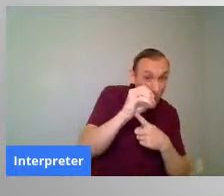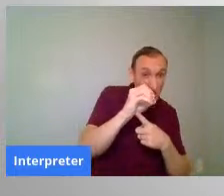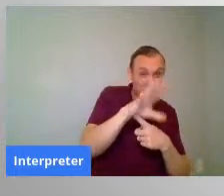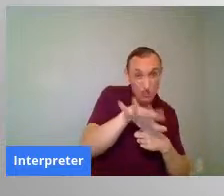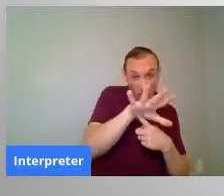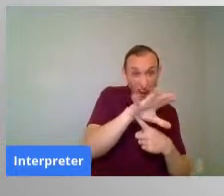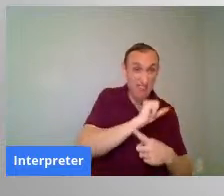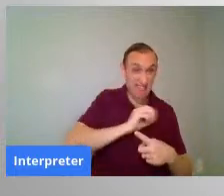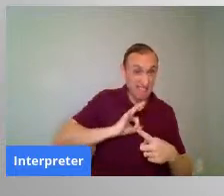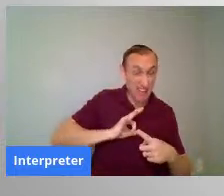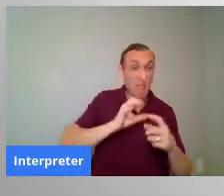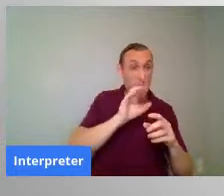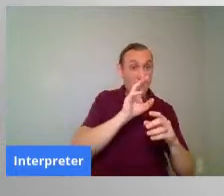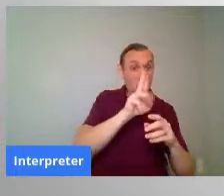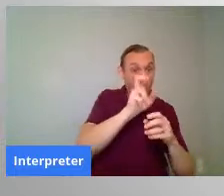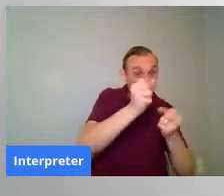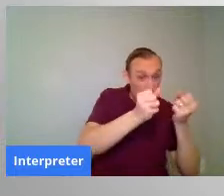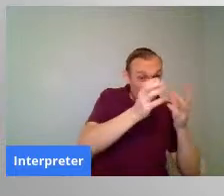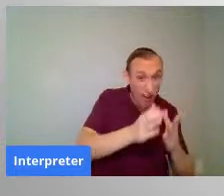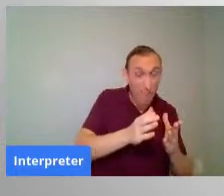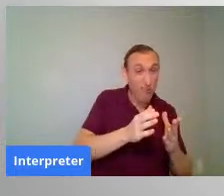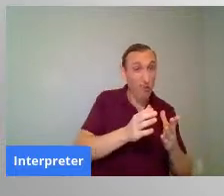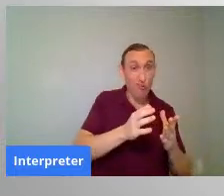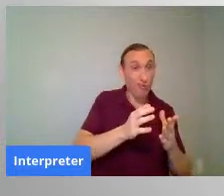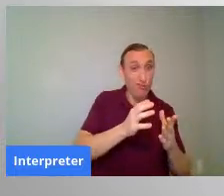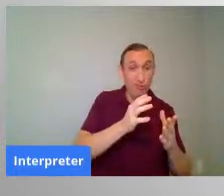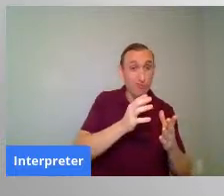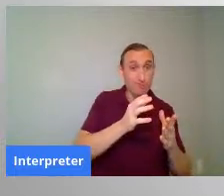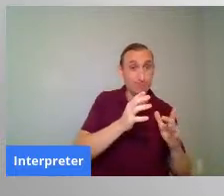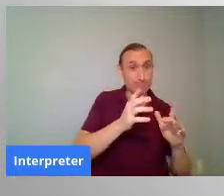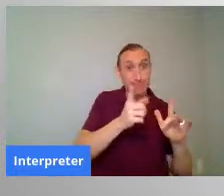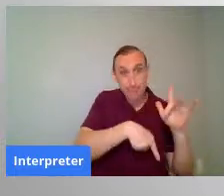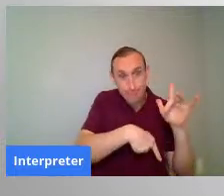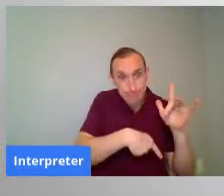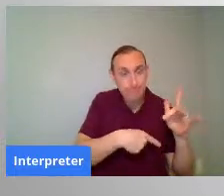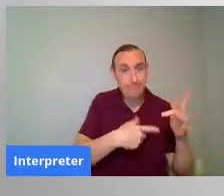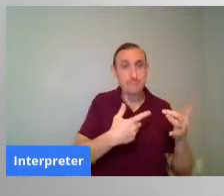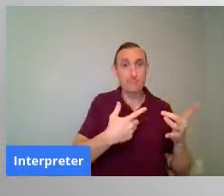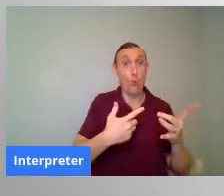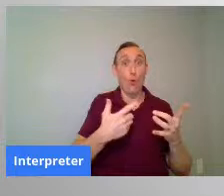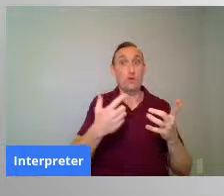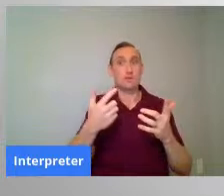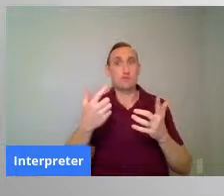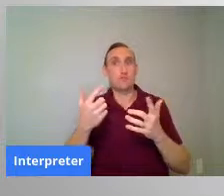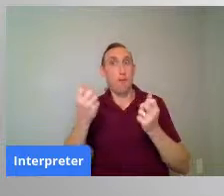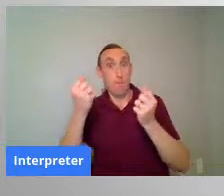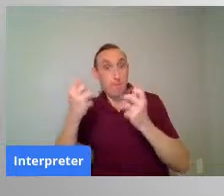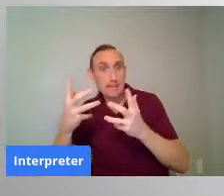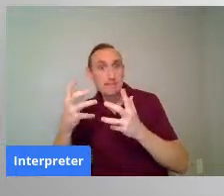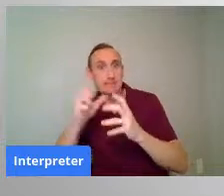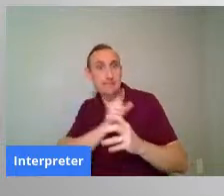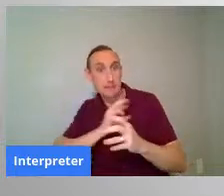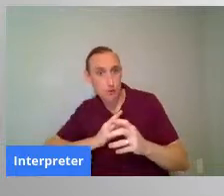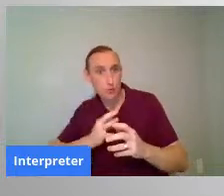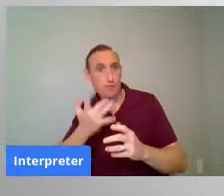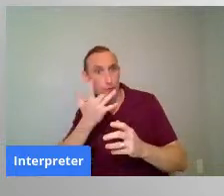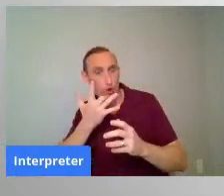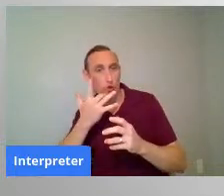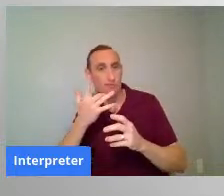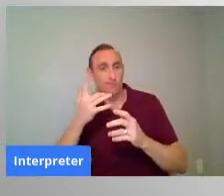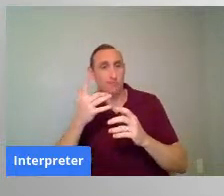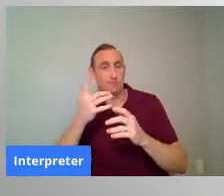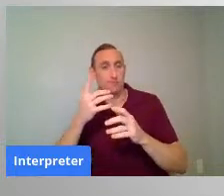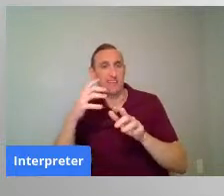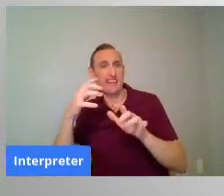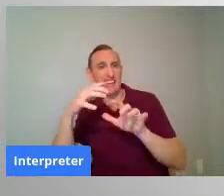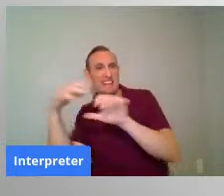where there are teachers maybe wanting to take leave and not come in and not do this. So then we have to say who's going to teach